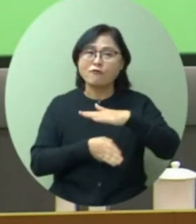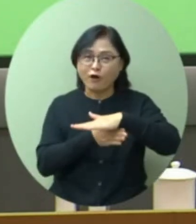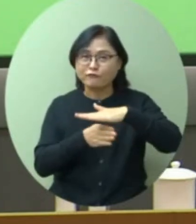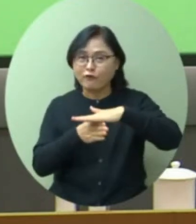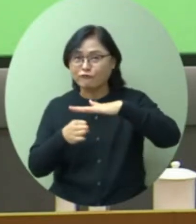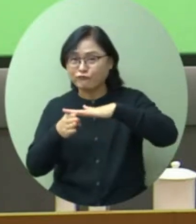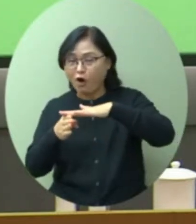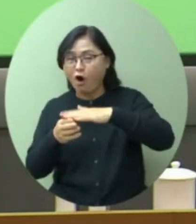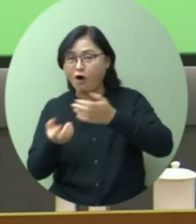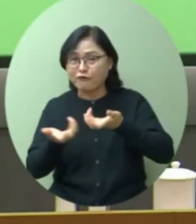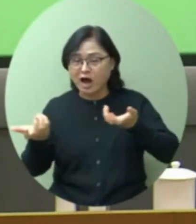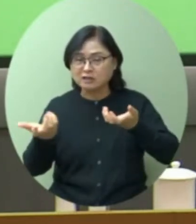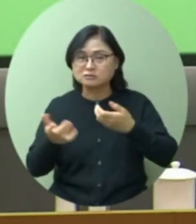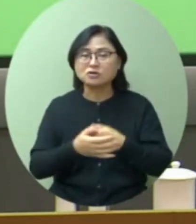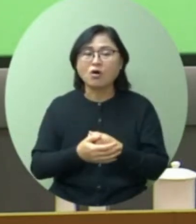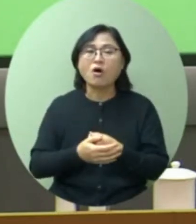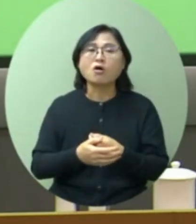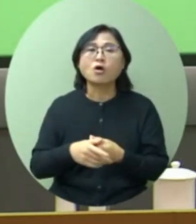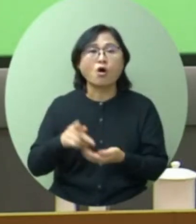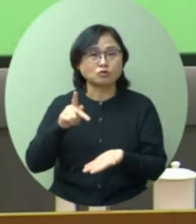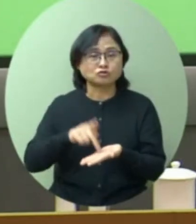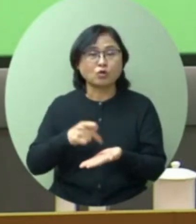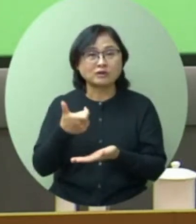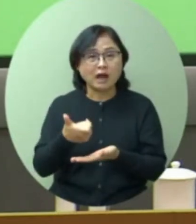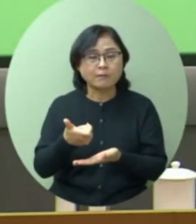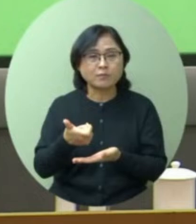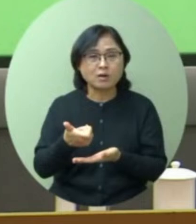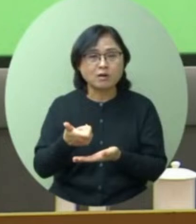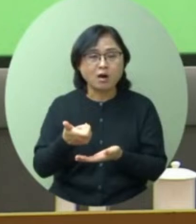of renovation required.